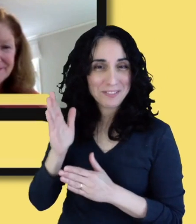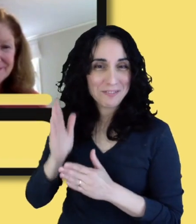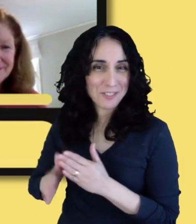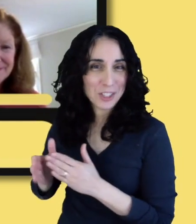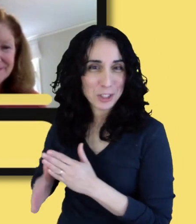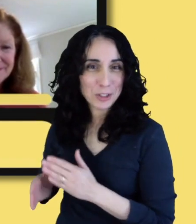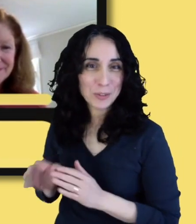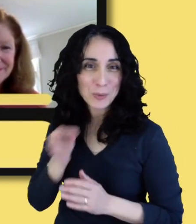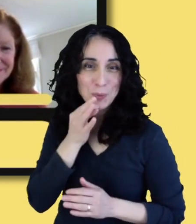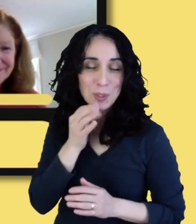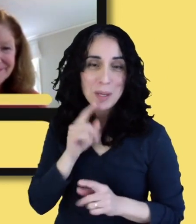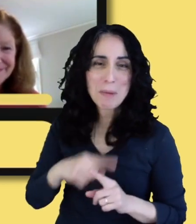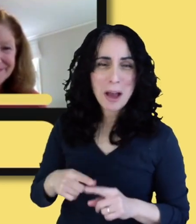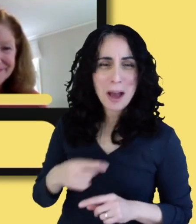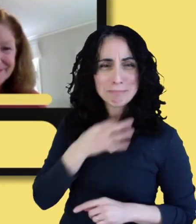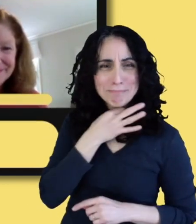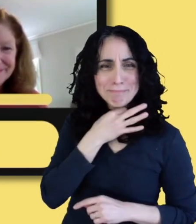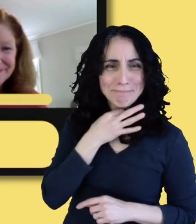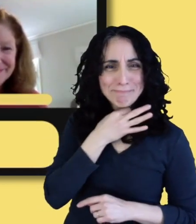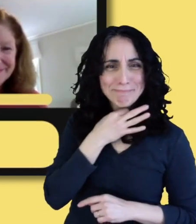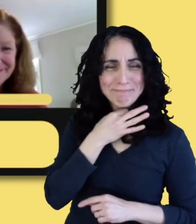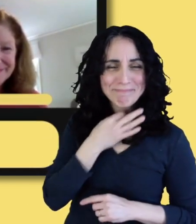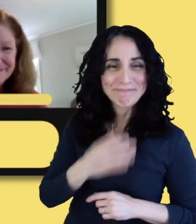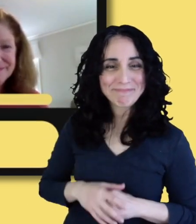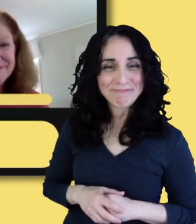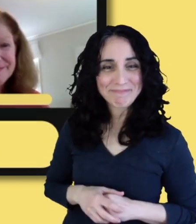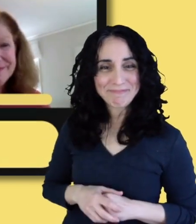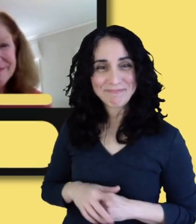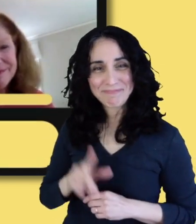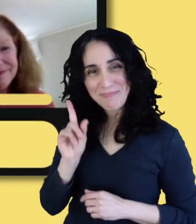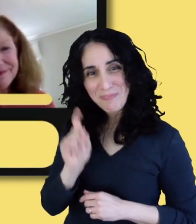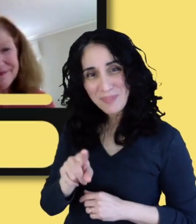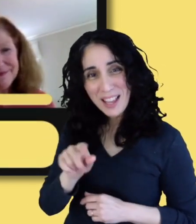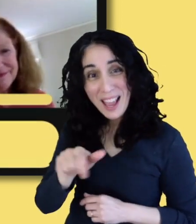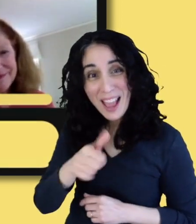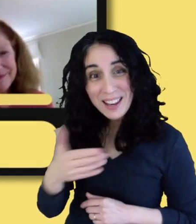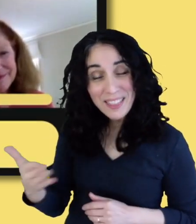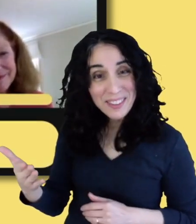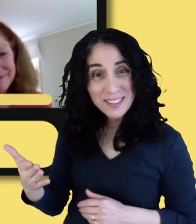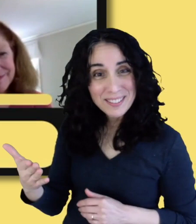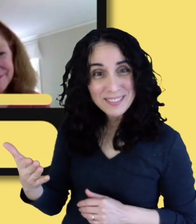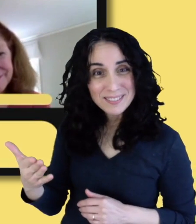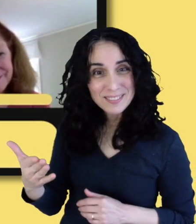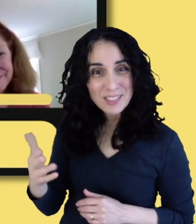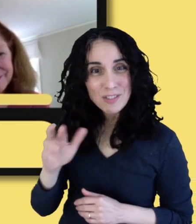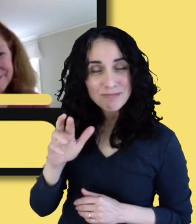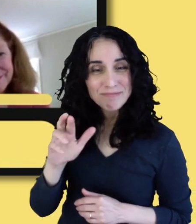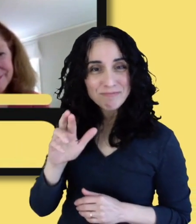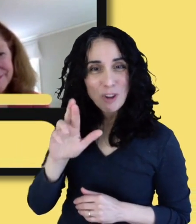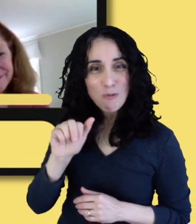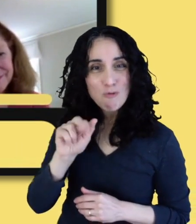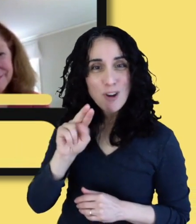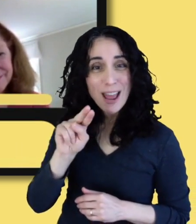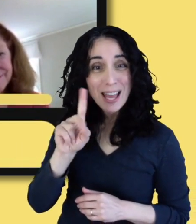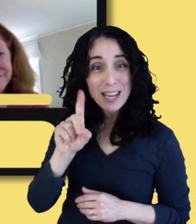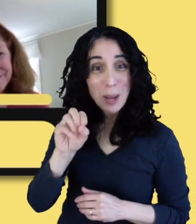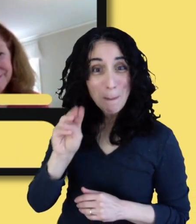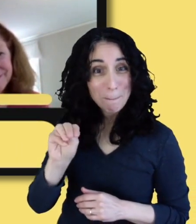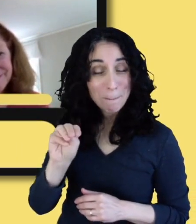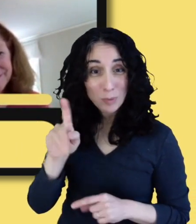closing remarks in a second, but I'm just curious, like, is there anything random that you're not able to find, or things that you